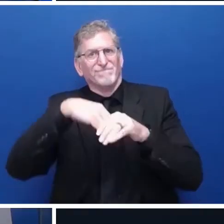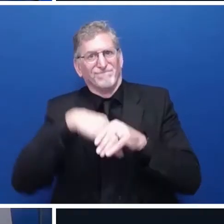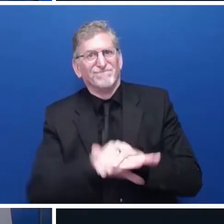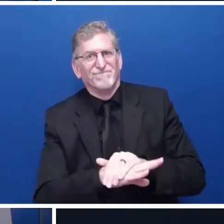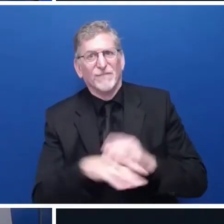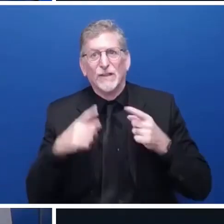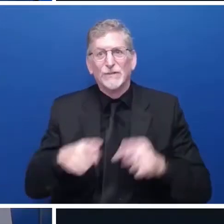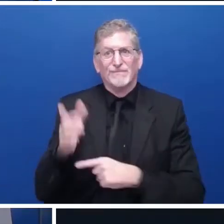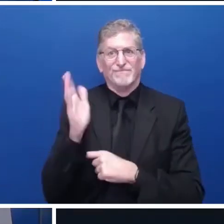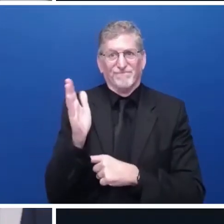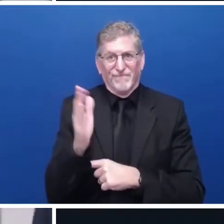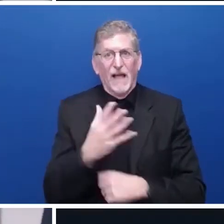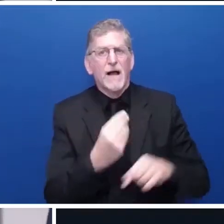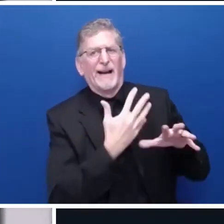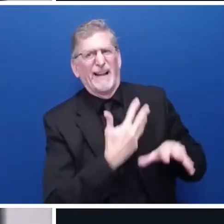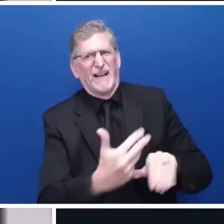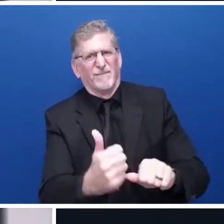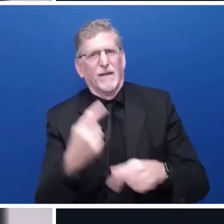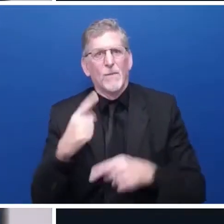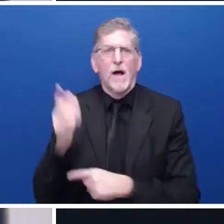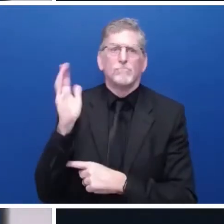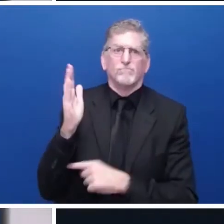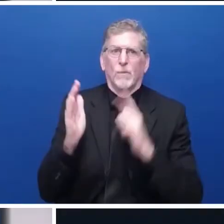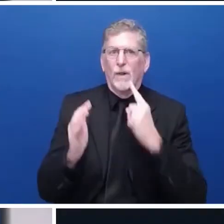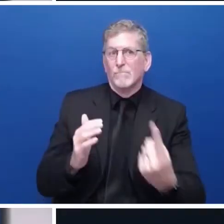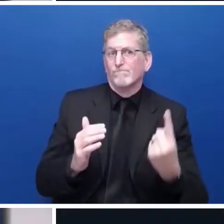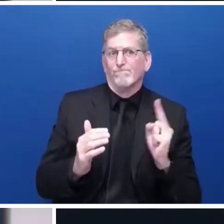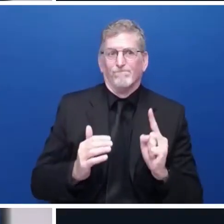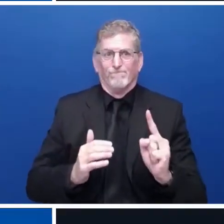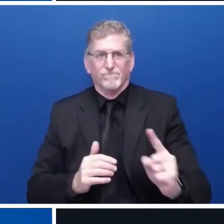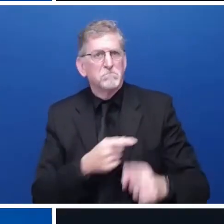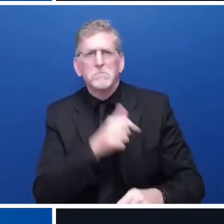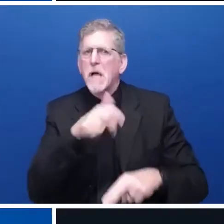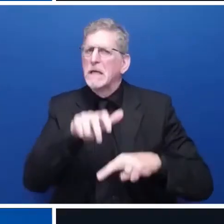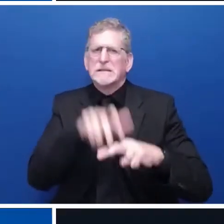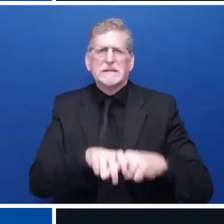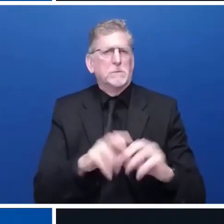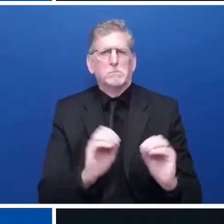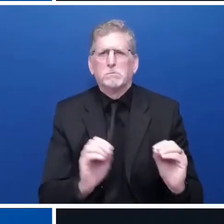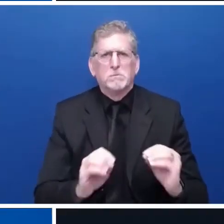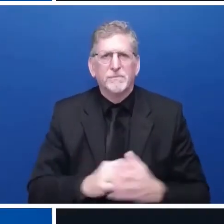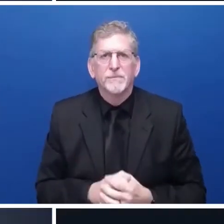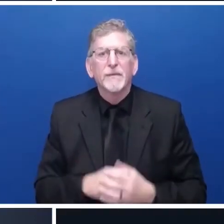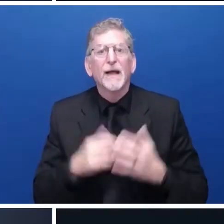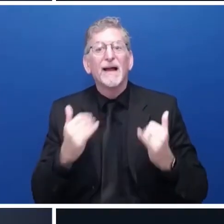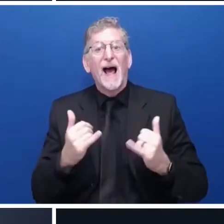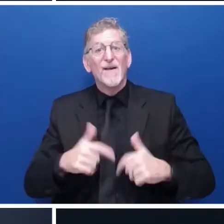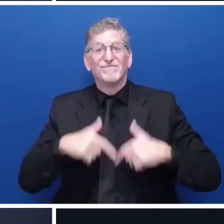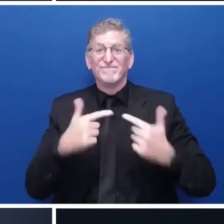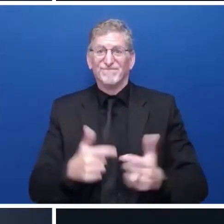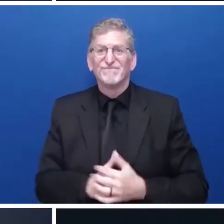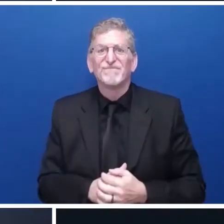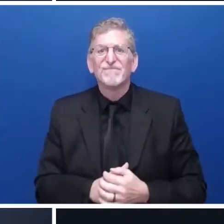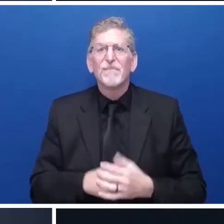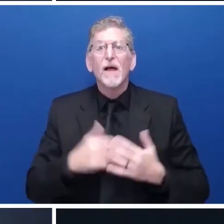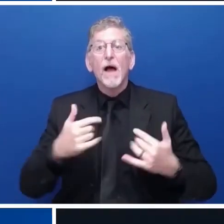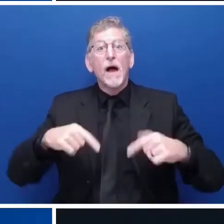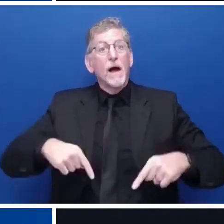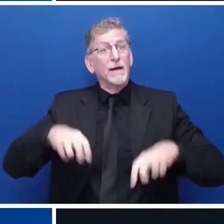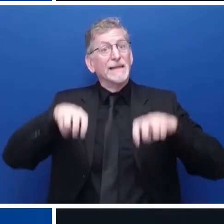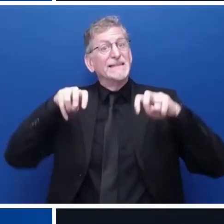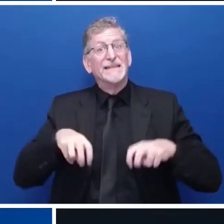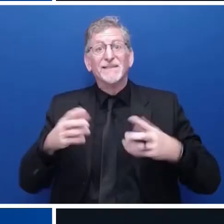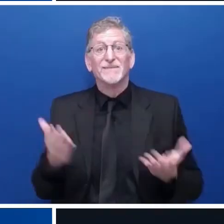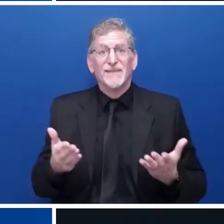perhaps, are Amy Walter of the Cook Political Report, Republican strategist Kevin Madden, Democratic strategist Faz Shakir, and